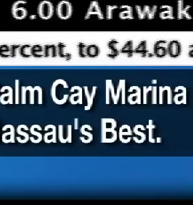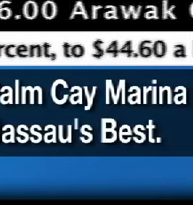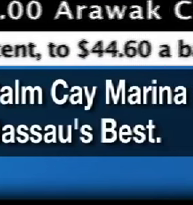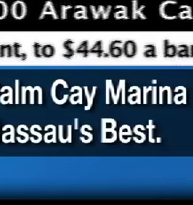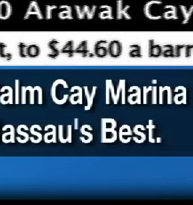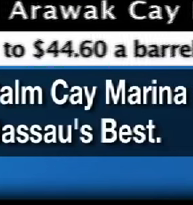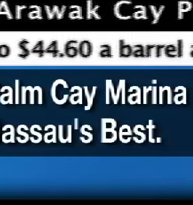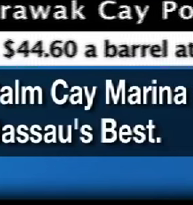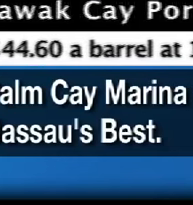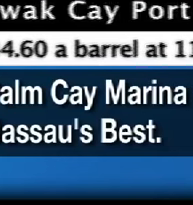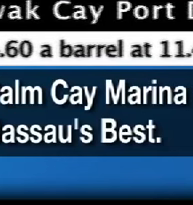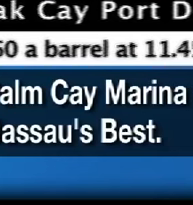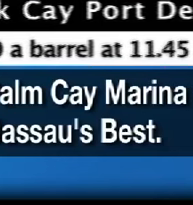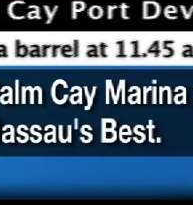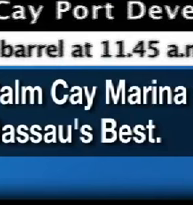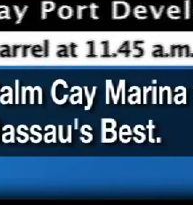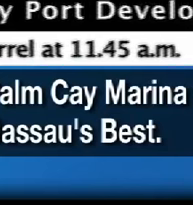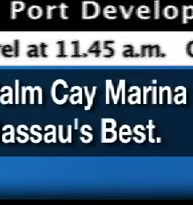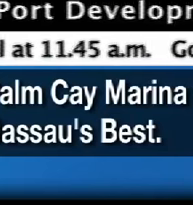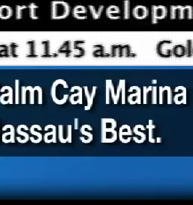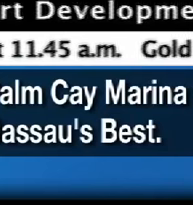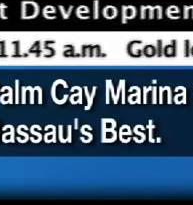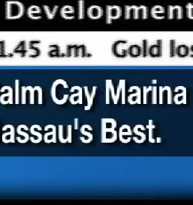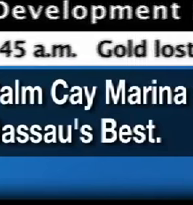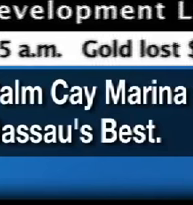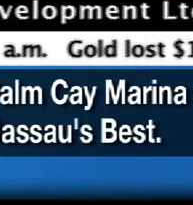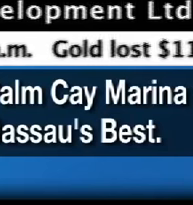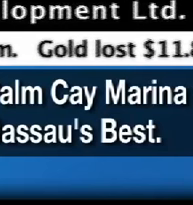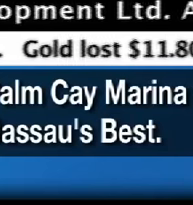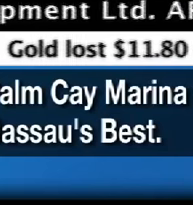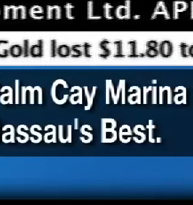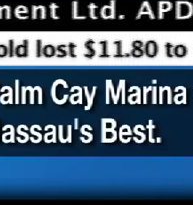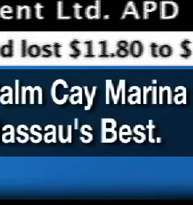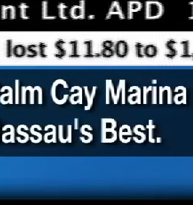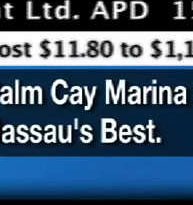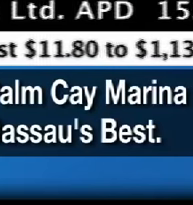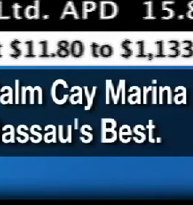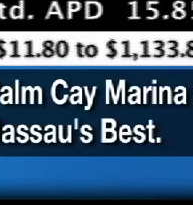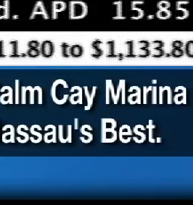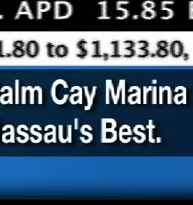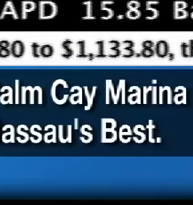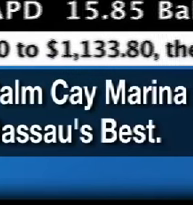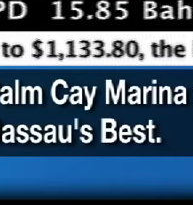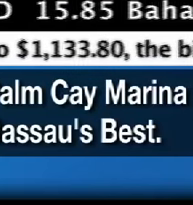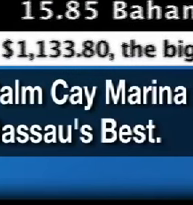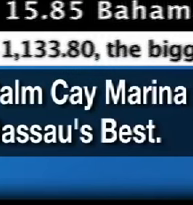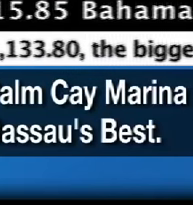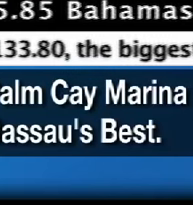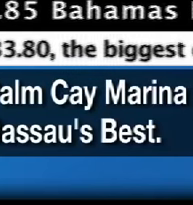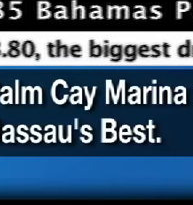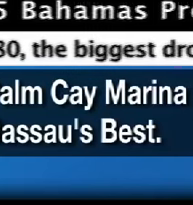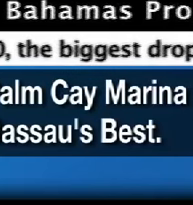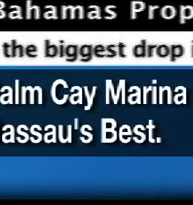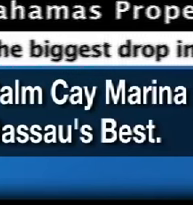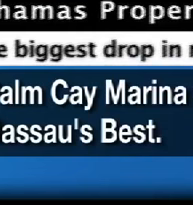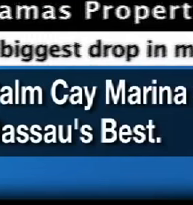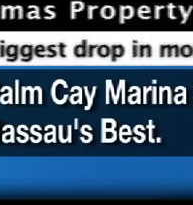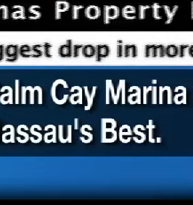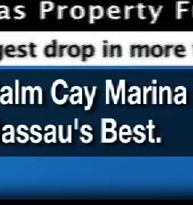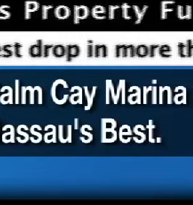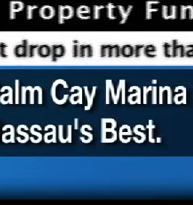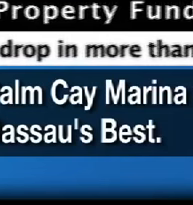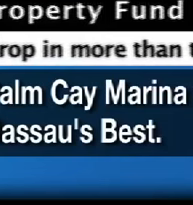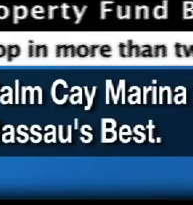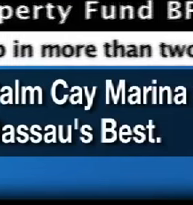when Active Captain releases its reviews and tallies annual scores, marinas wait with great anticipation. And for Palm Cay